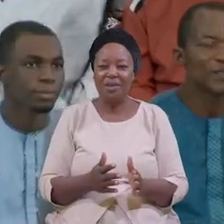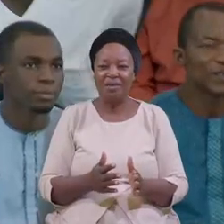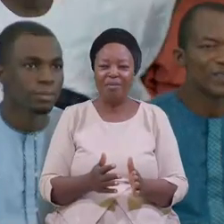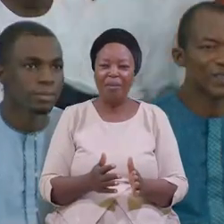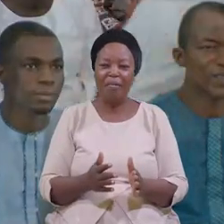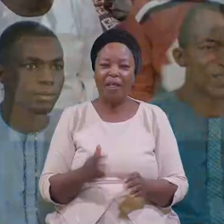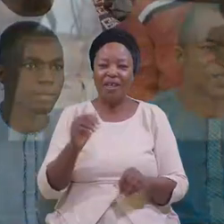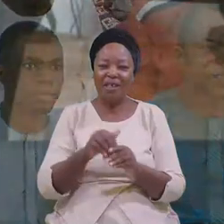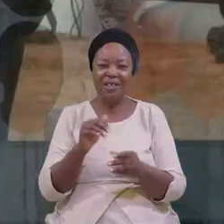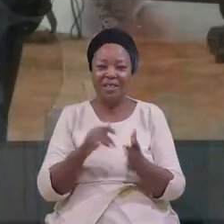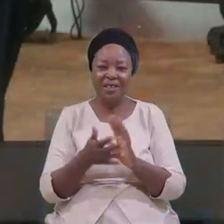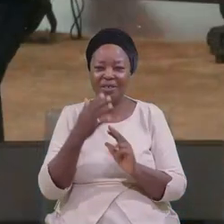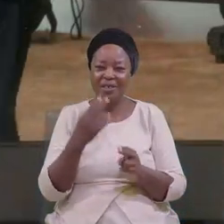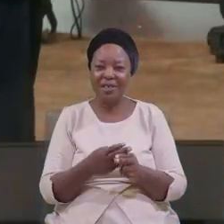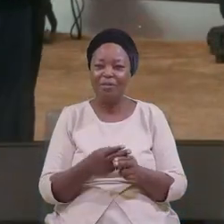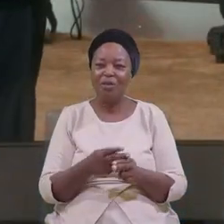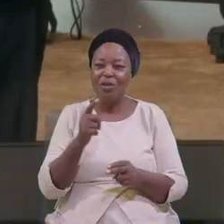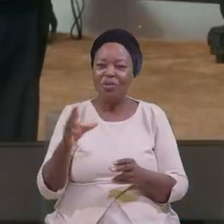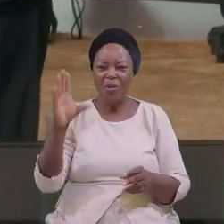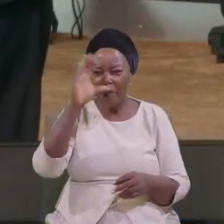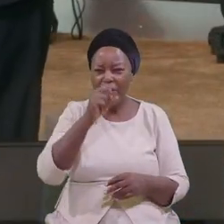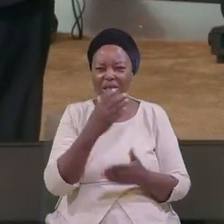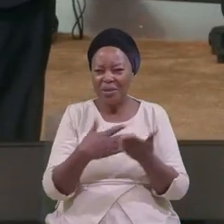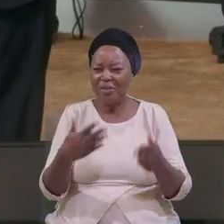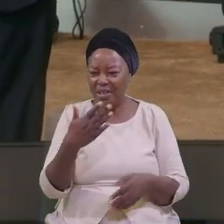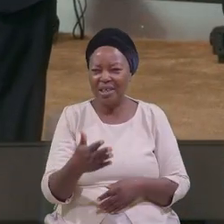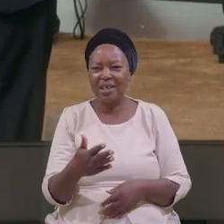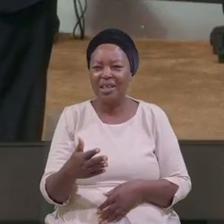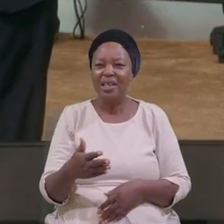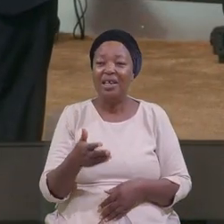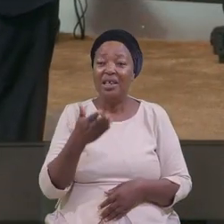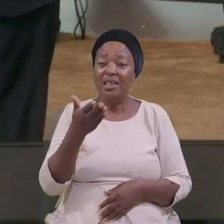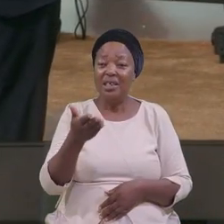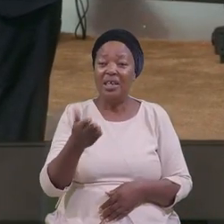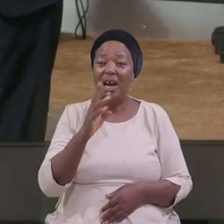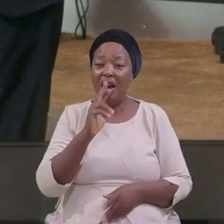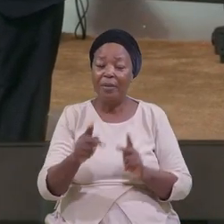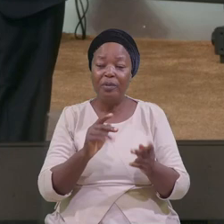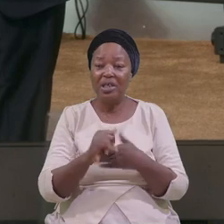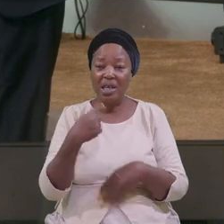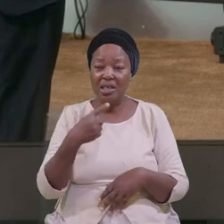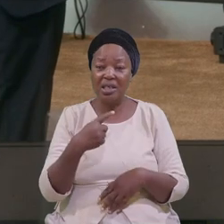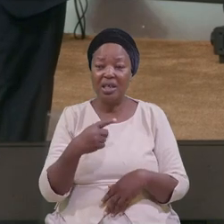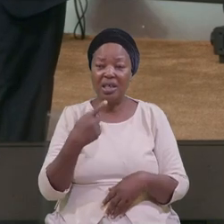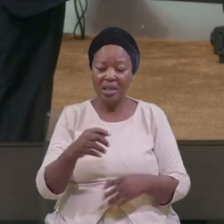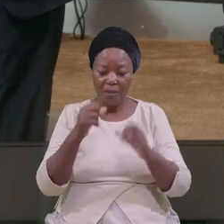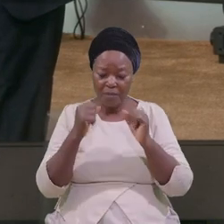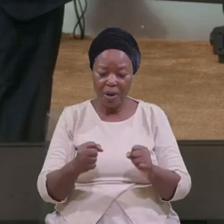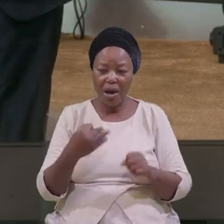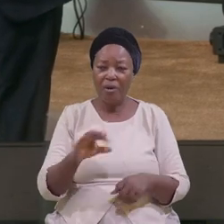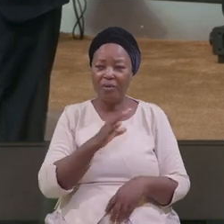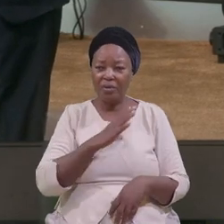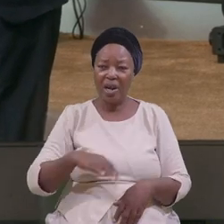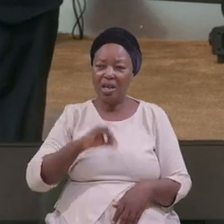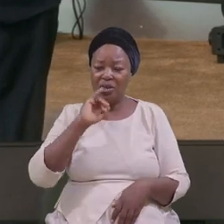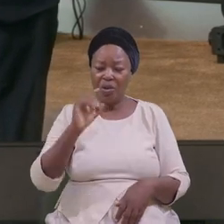You missed something there. There are people that say the power of Christ only is with